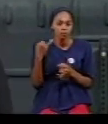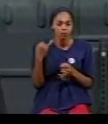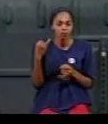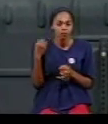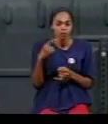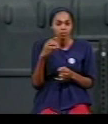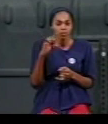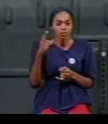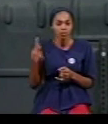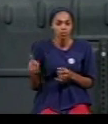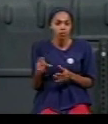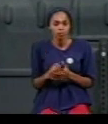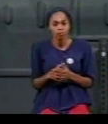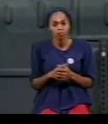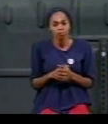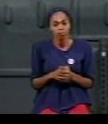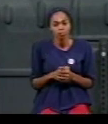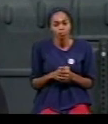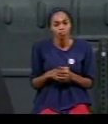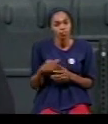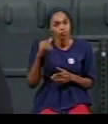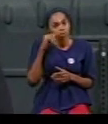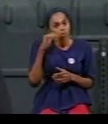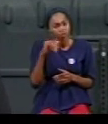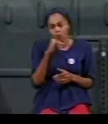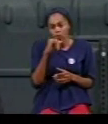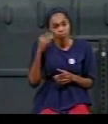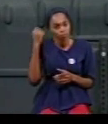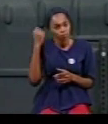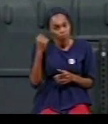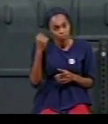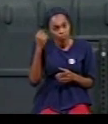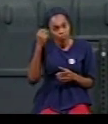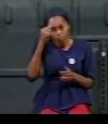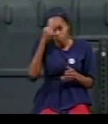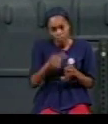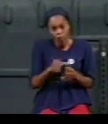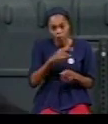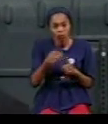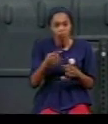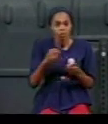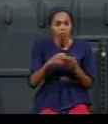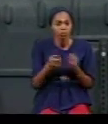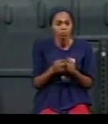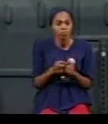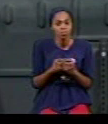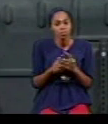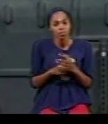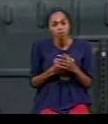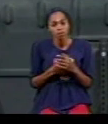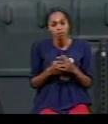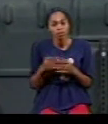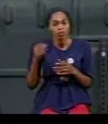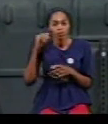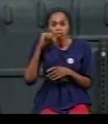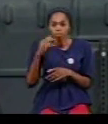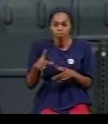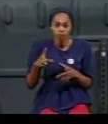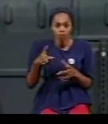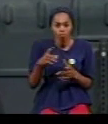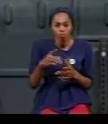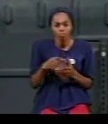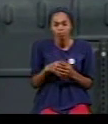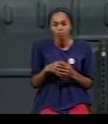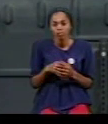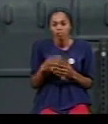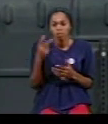I can't really remember when the problem started. So I just noticed that after moving on a short distance, it will look as if my heart